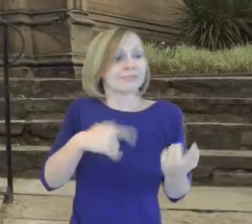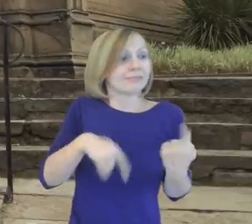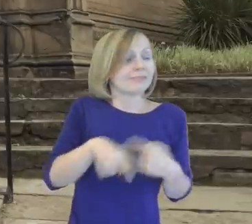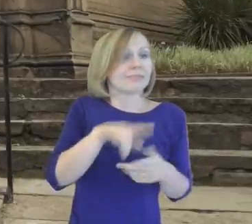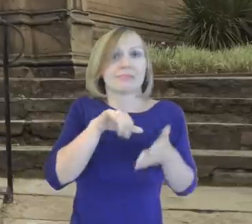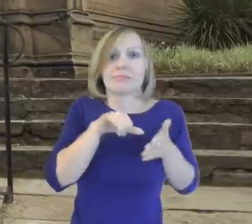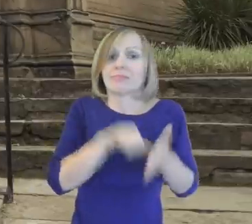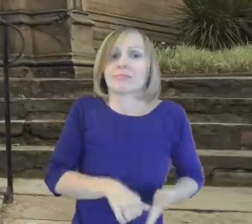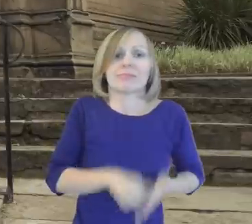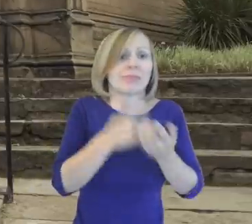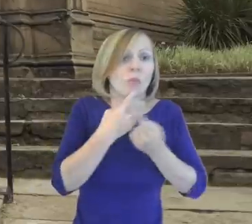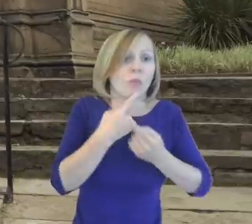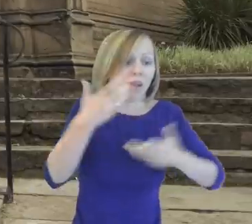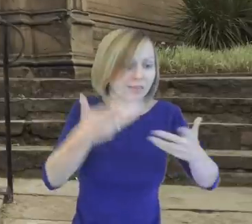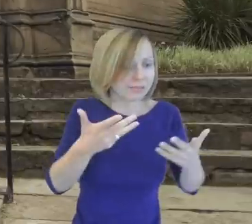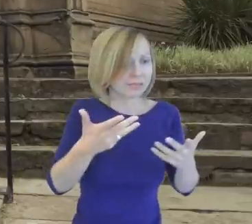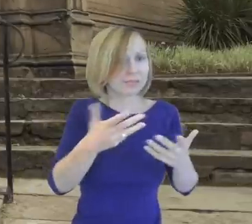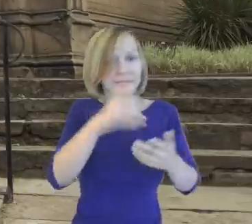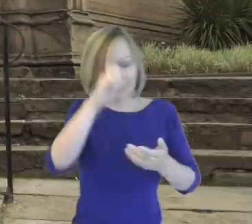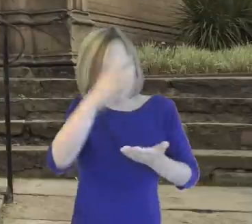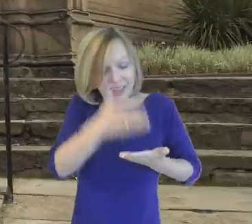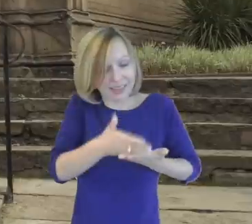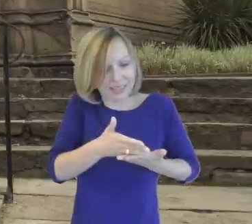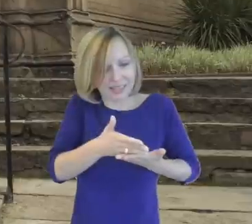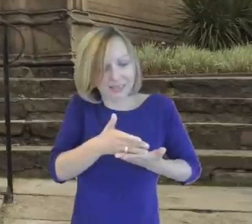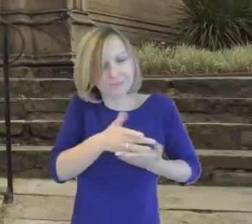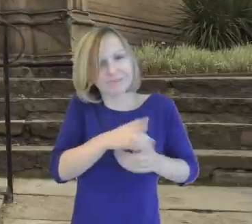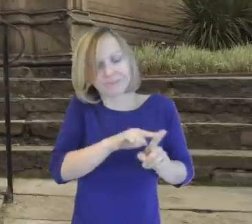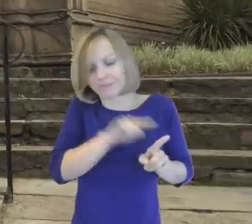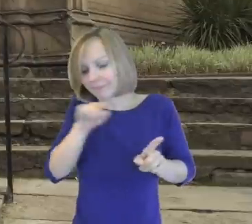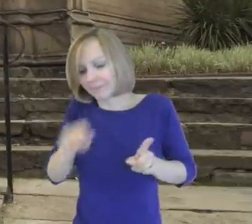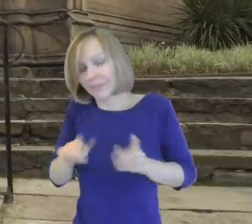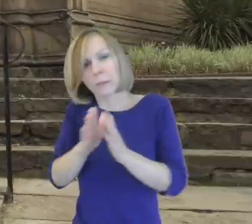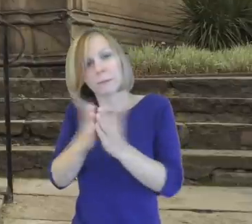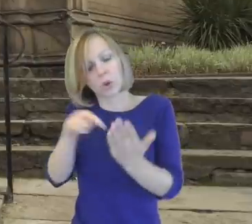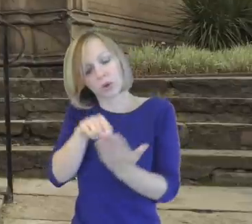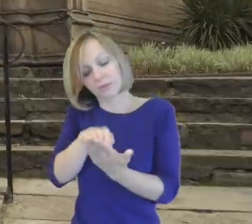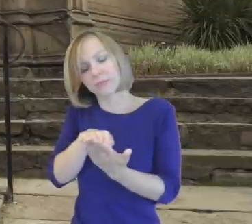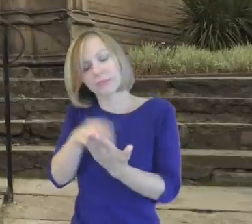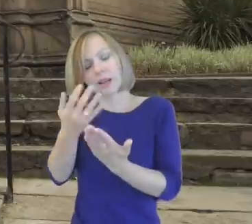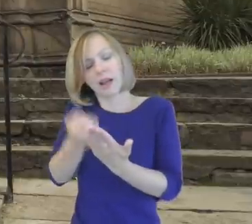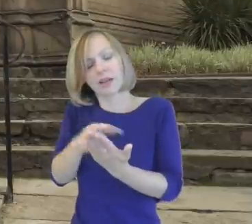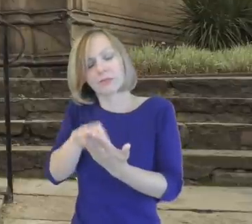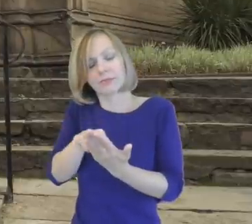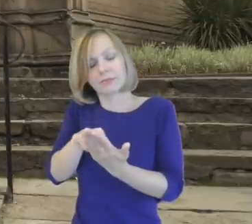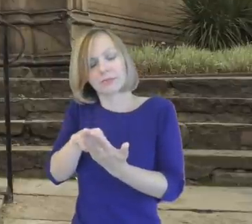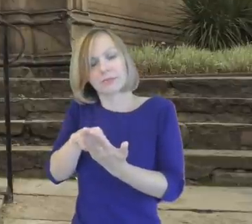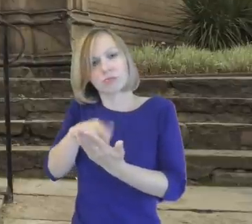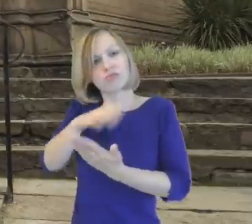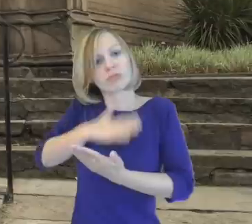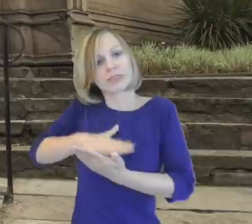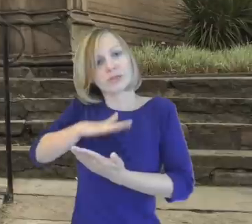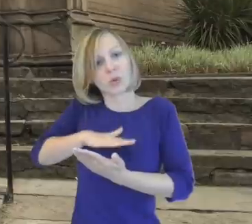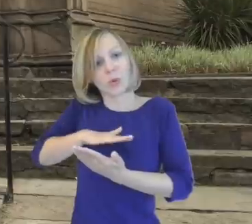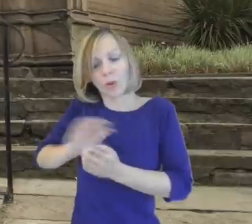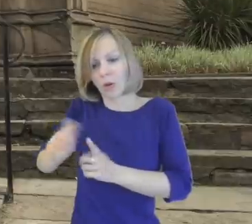faith, it's there for us as well. Those well-worn, well-loved words cradle us and hold us and guide us into